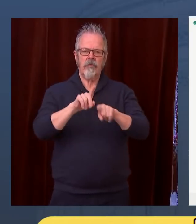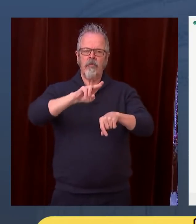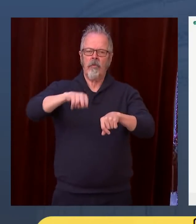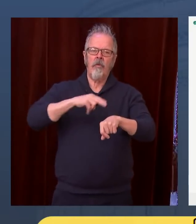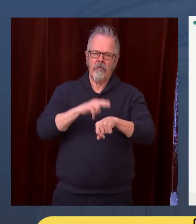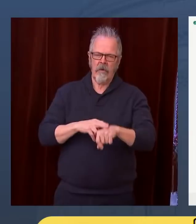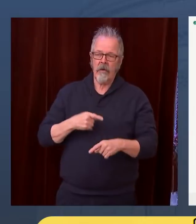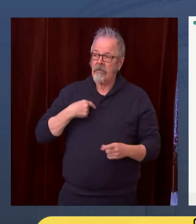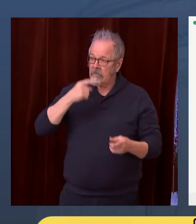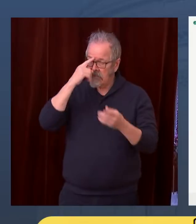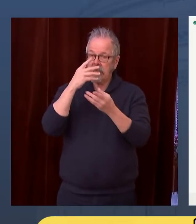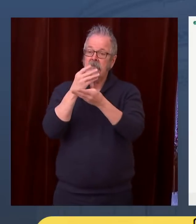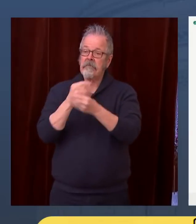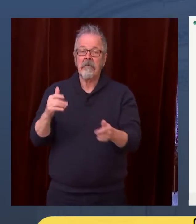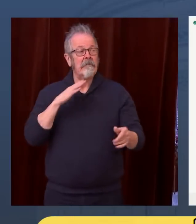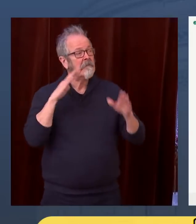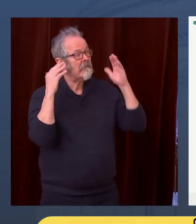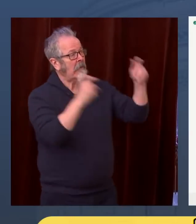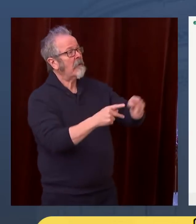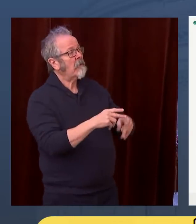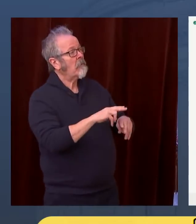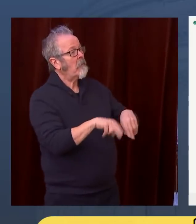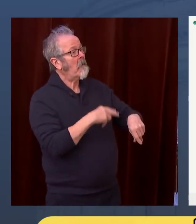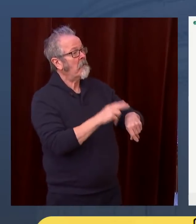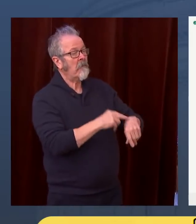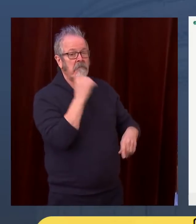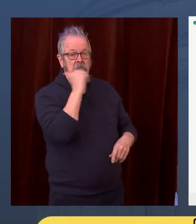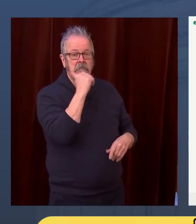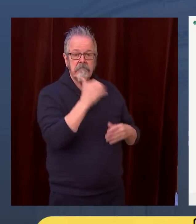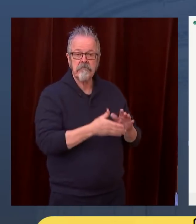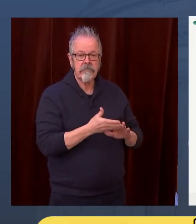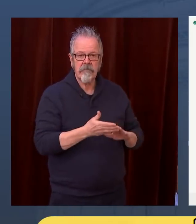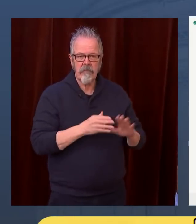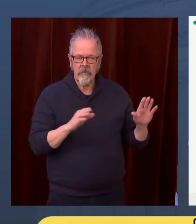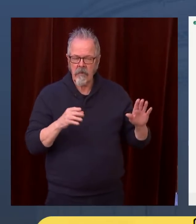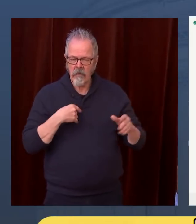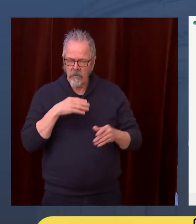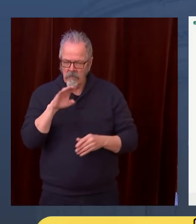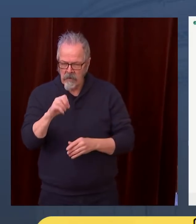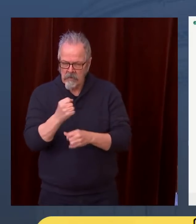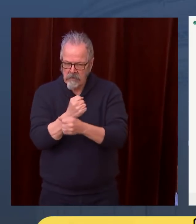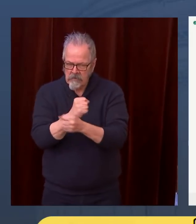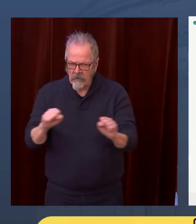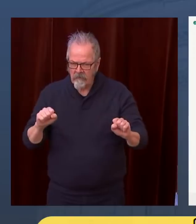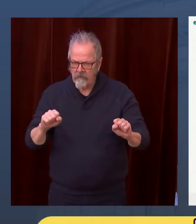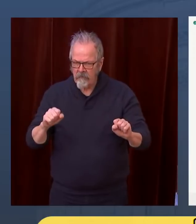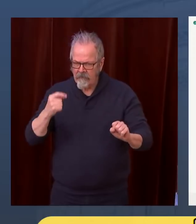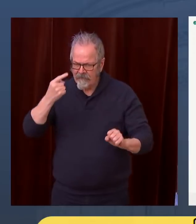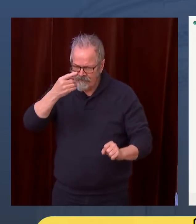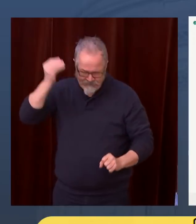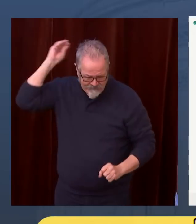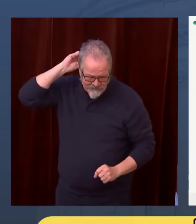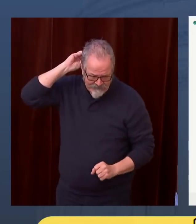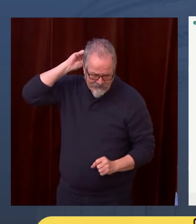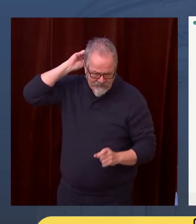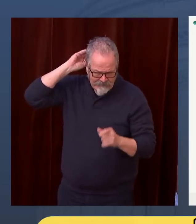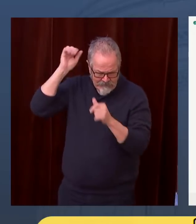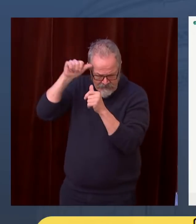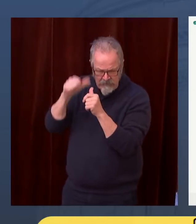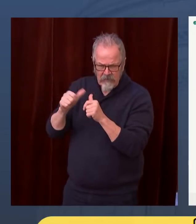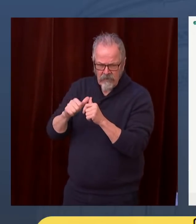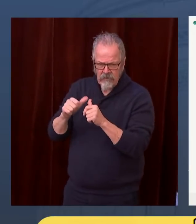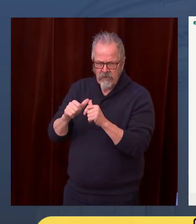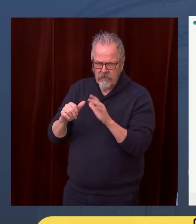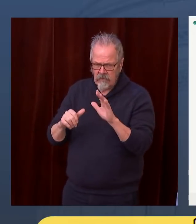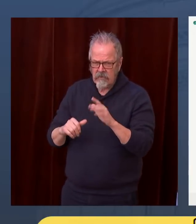safely. And also, as was mentioned, that we do also want, as we said affectionately from the